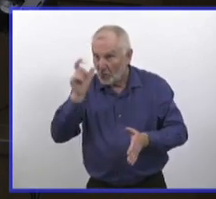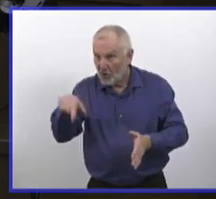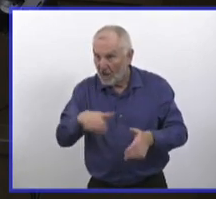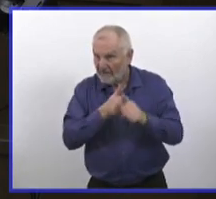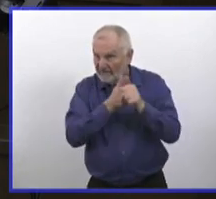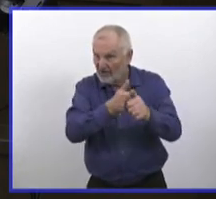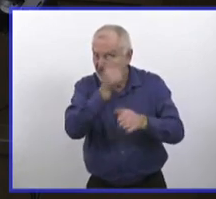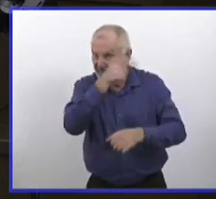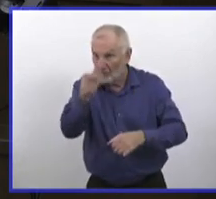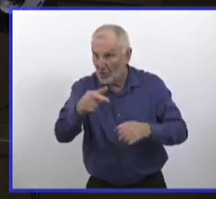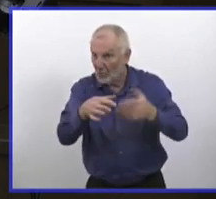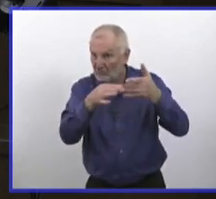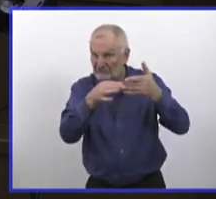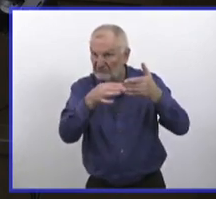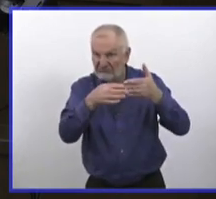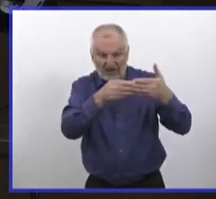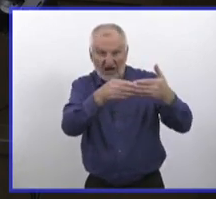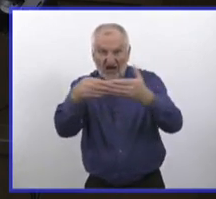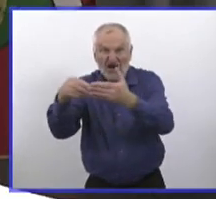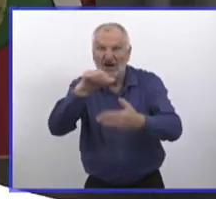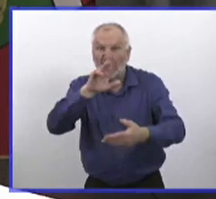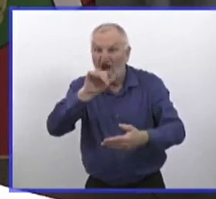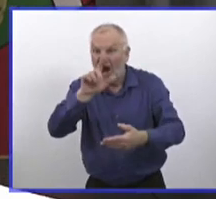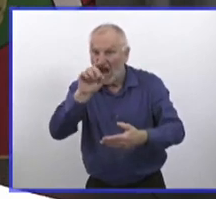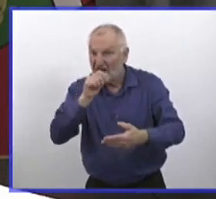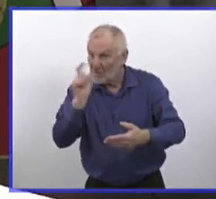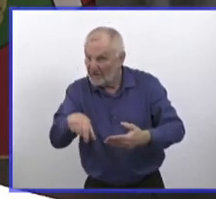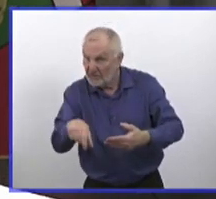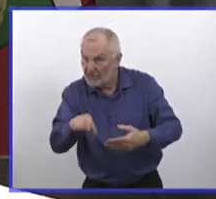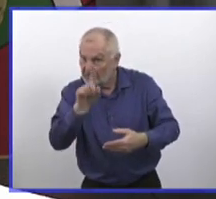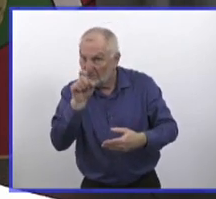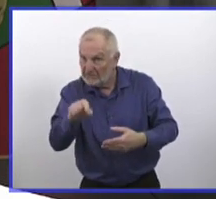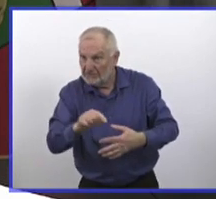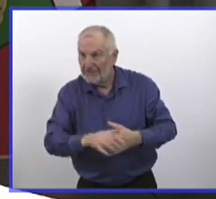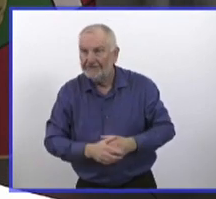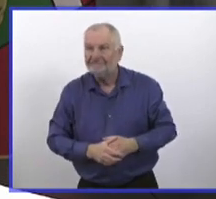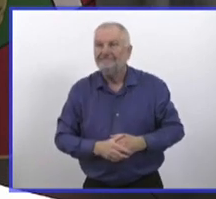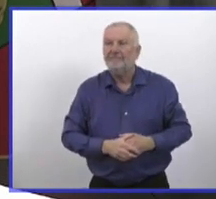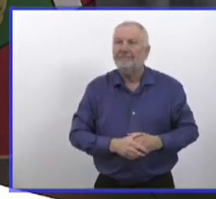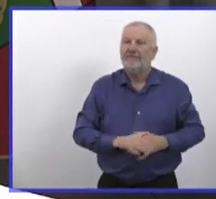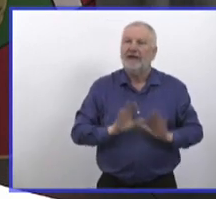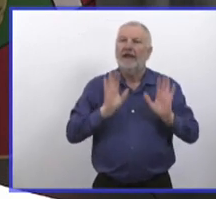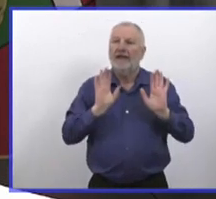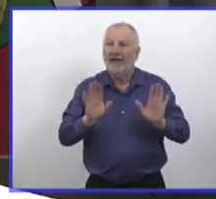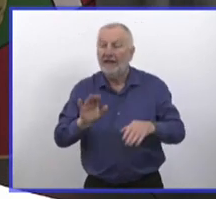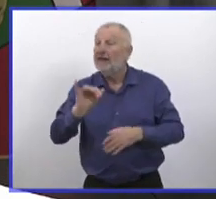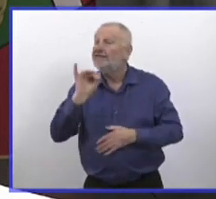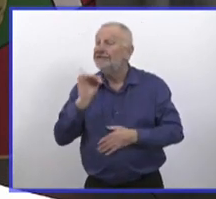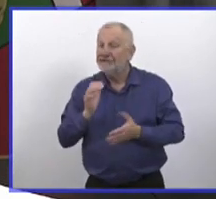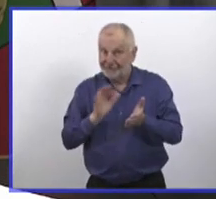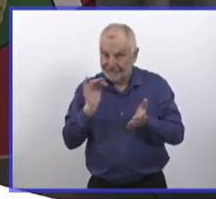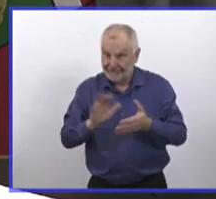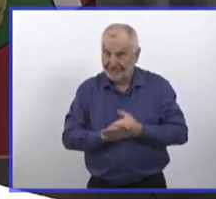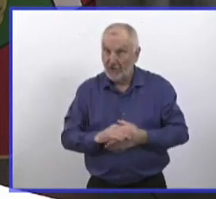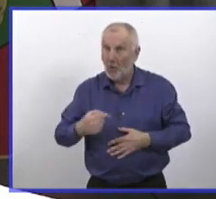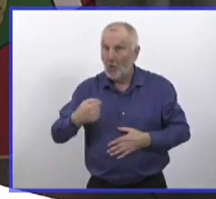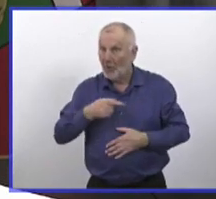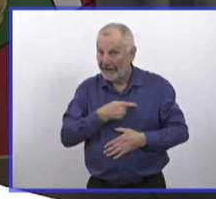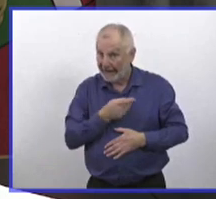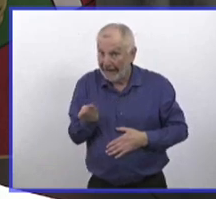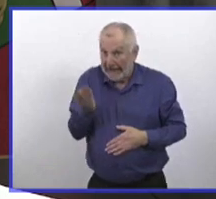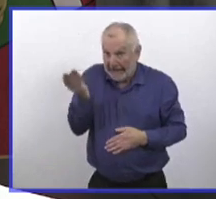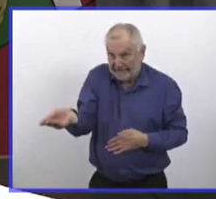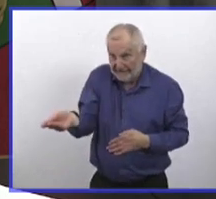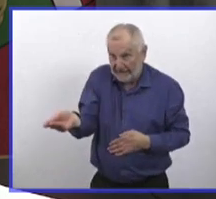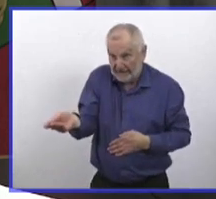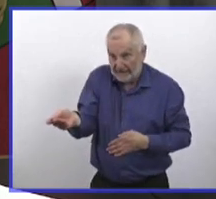you anticipating? So we have created guidance to do just that, to guide